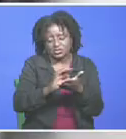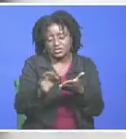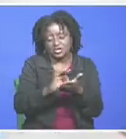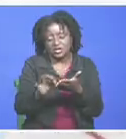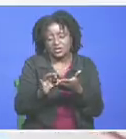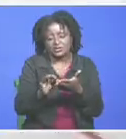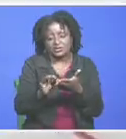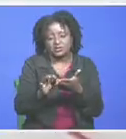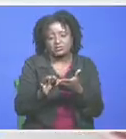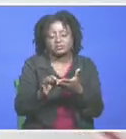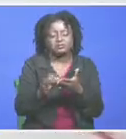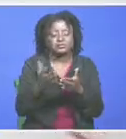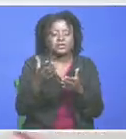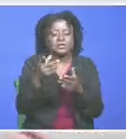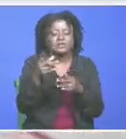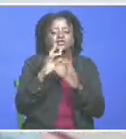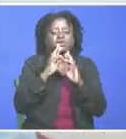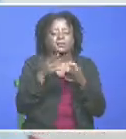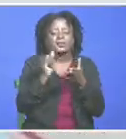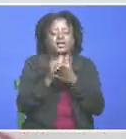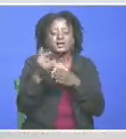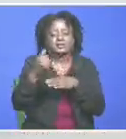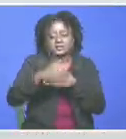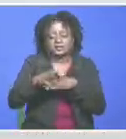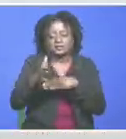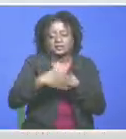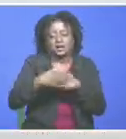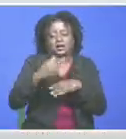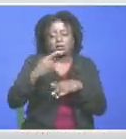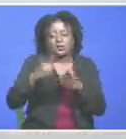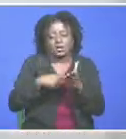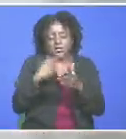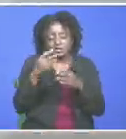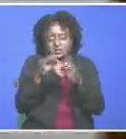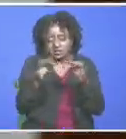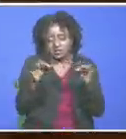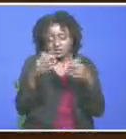concurrently, and it was recommended that he be deported once his sentence is completed.